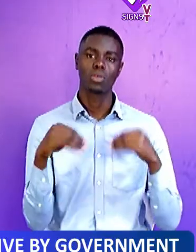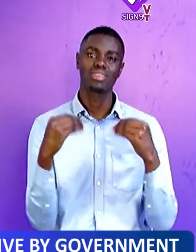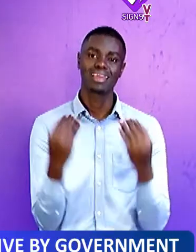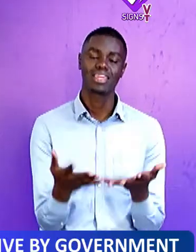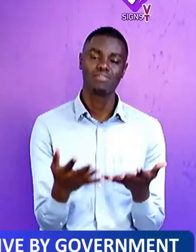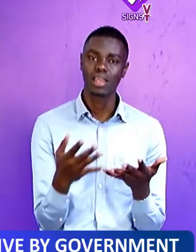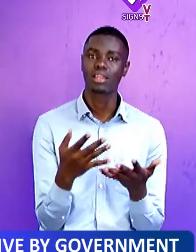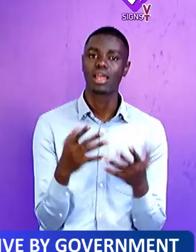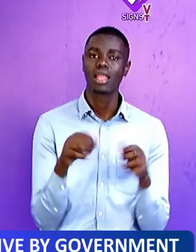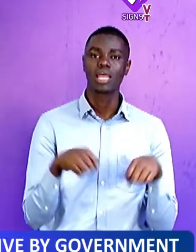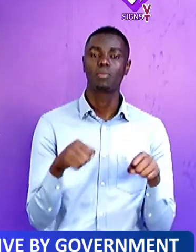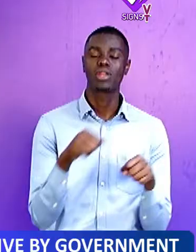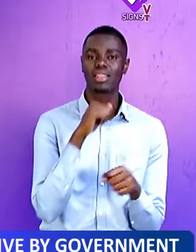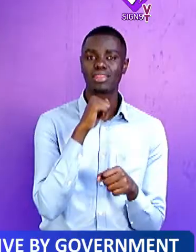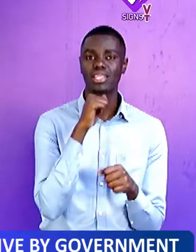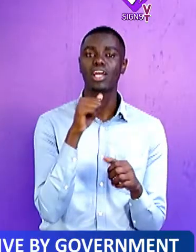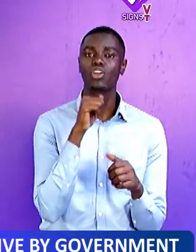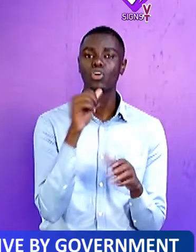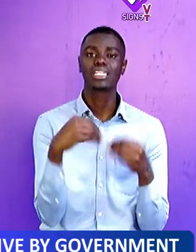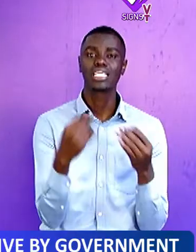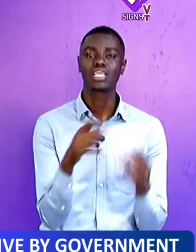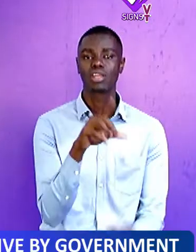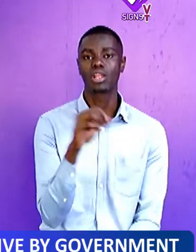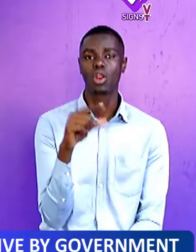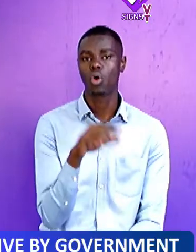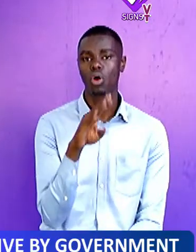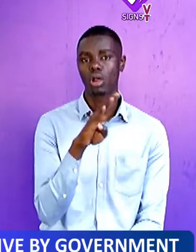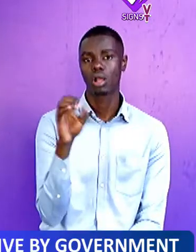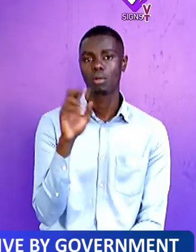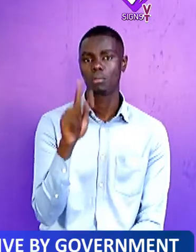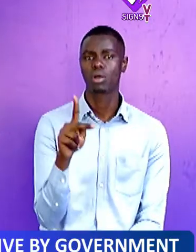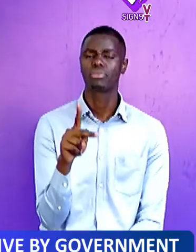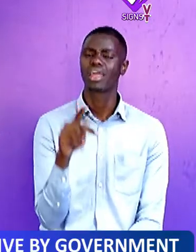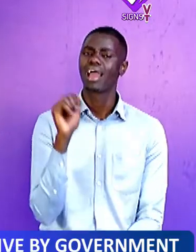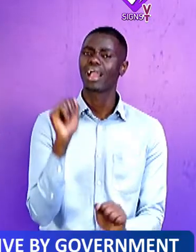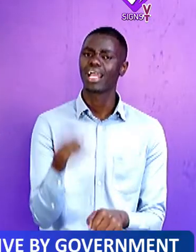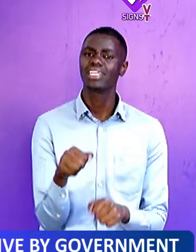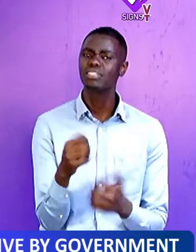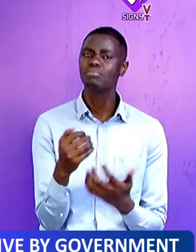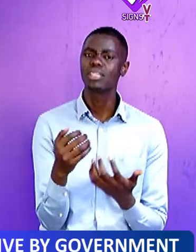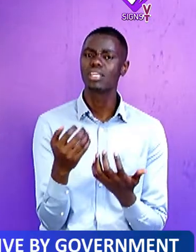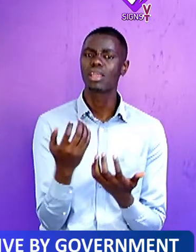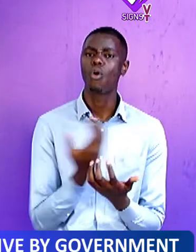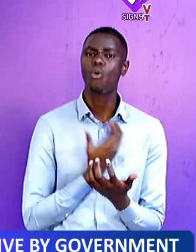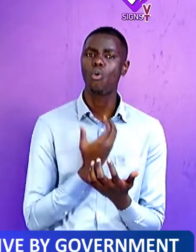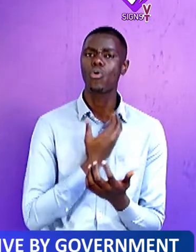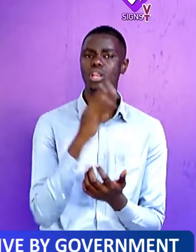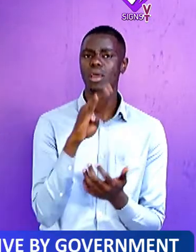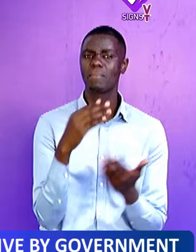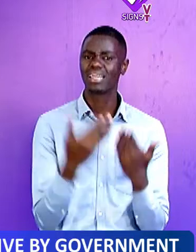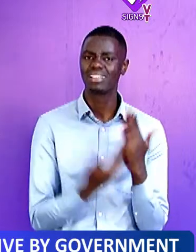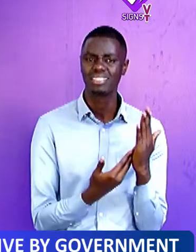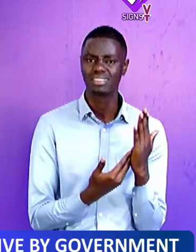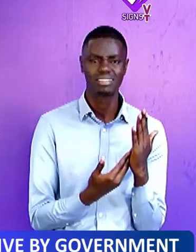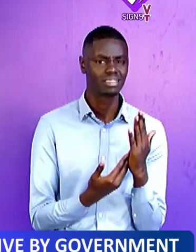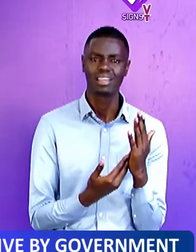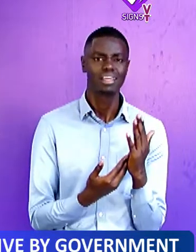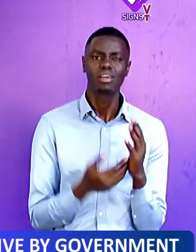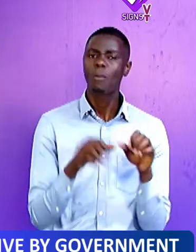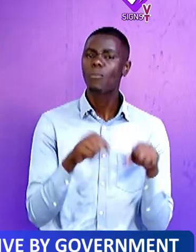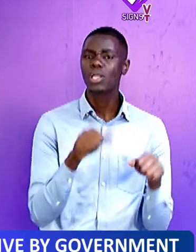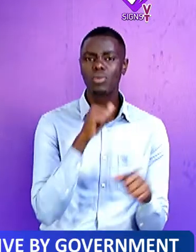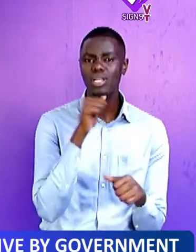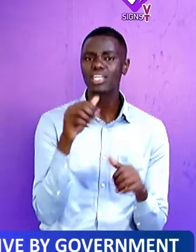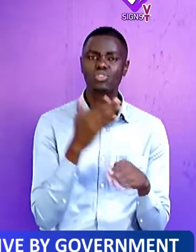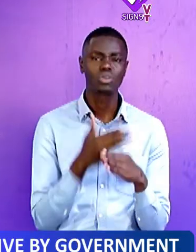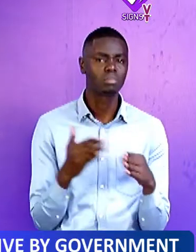logbook. Can boda boda be owned by a receipt? Yeah. Sio mkate. Boda boda si nini? Si